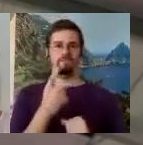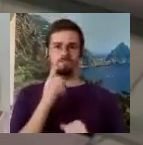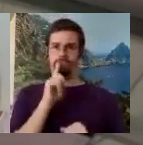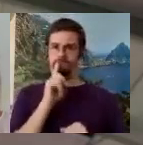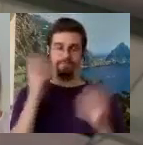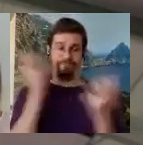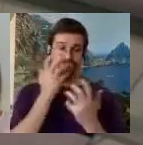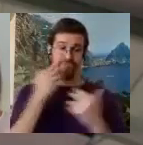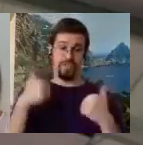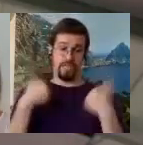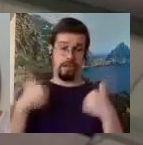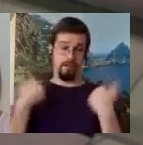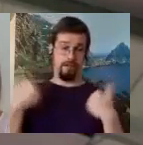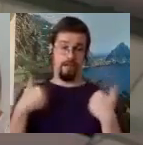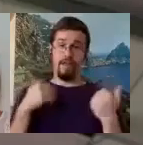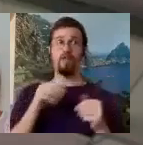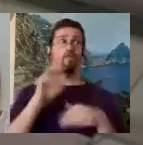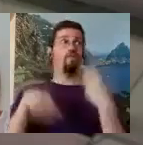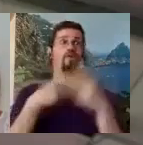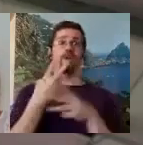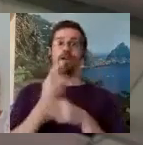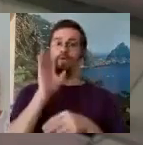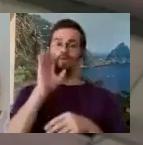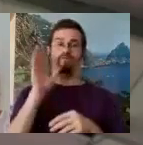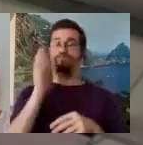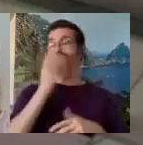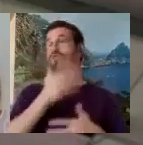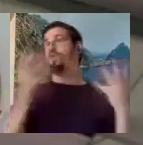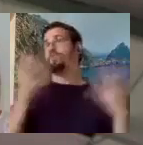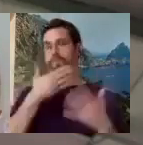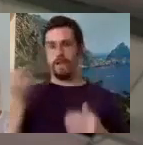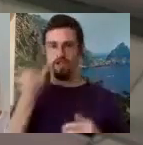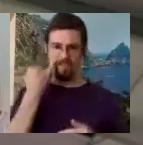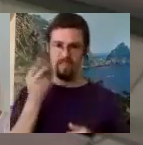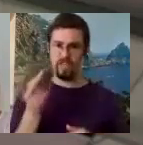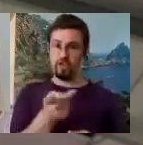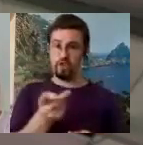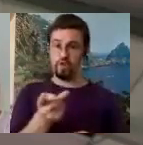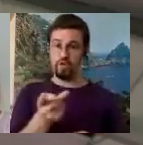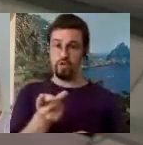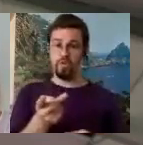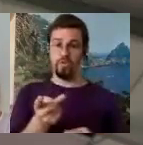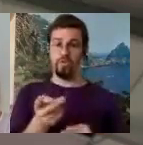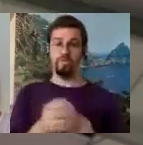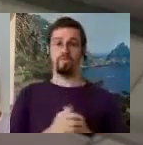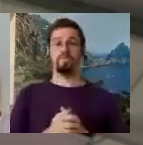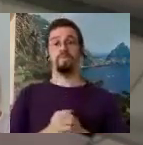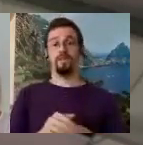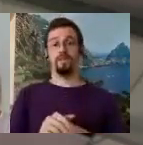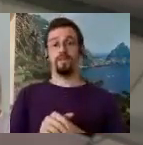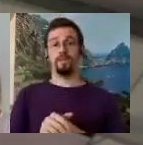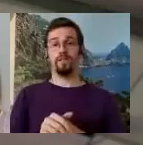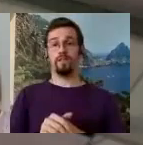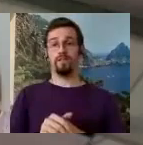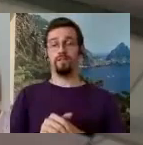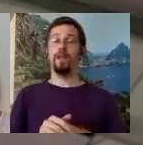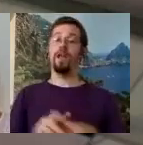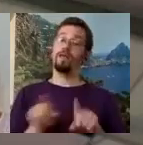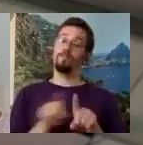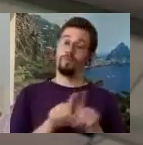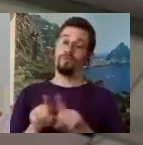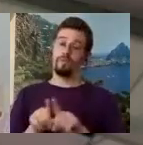so impressed with you and also with Jake Chasan, who developed the software side of the app. You both are remarkable